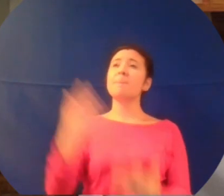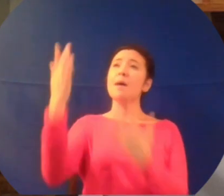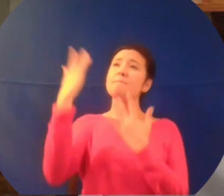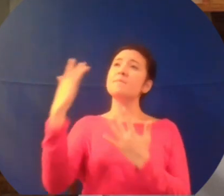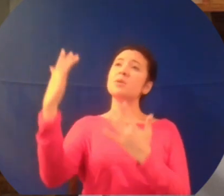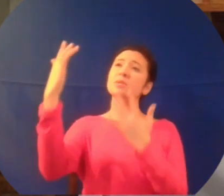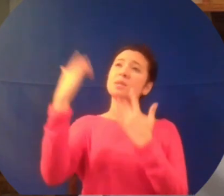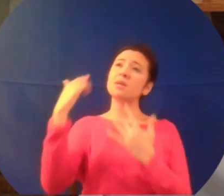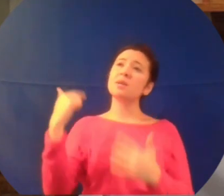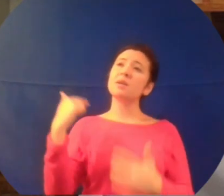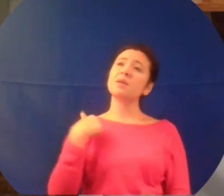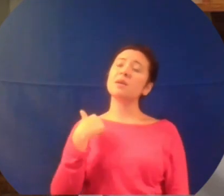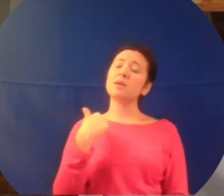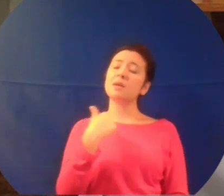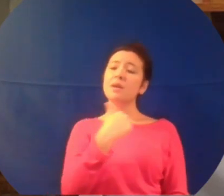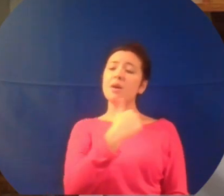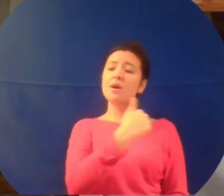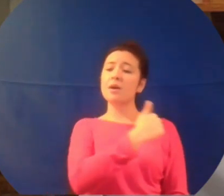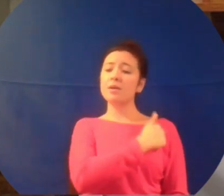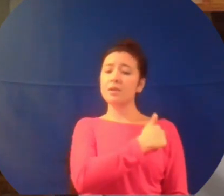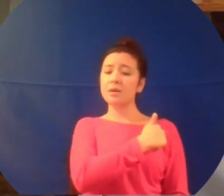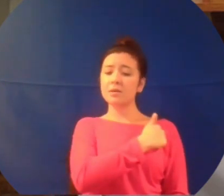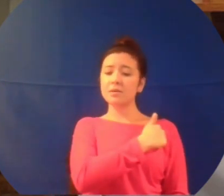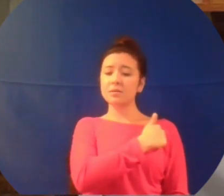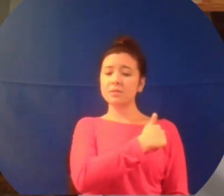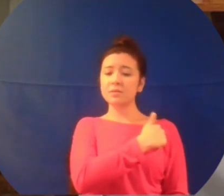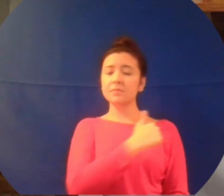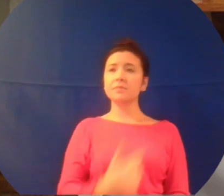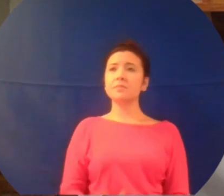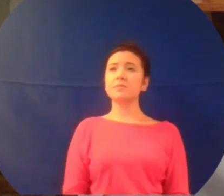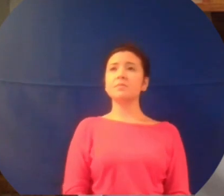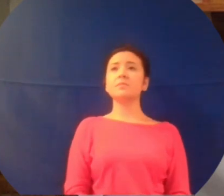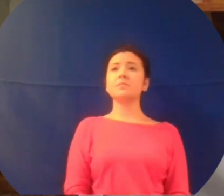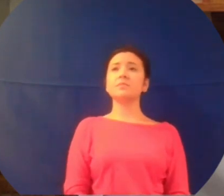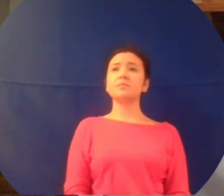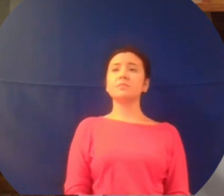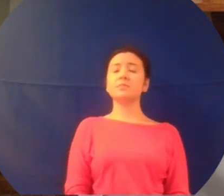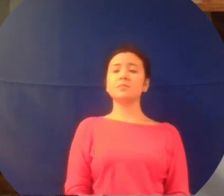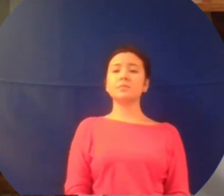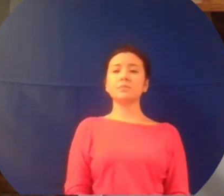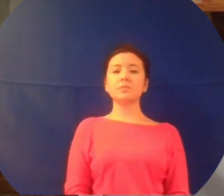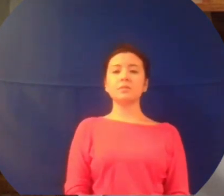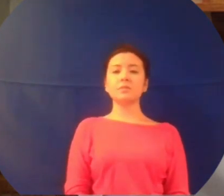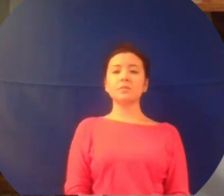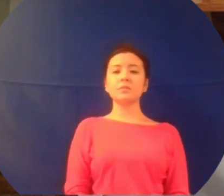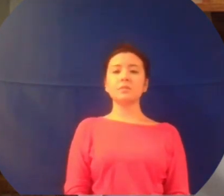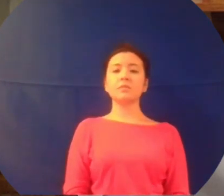Give us a nosotros.